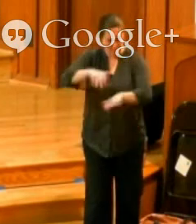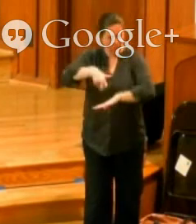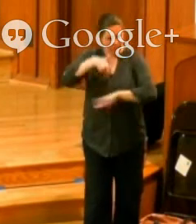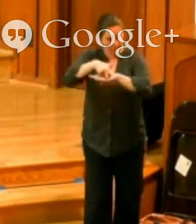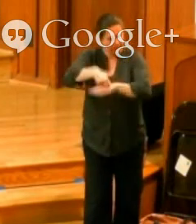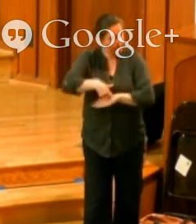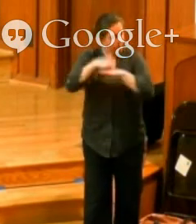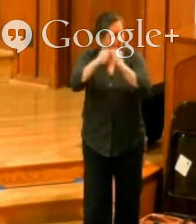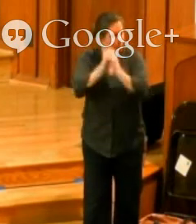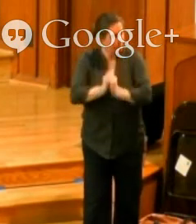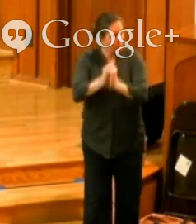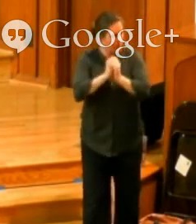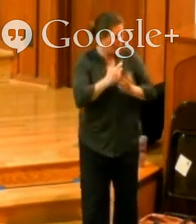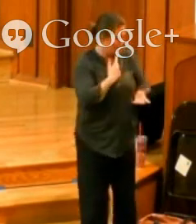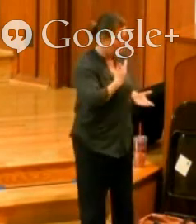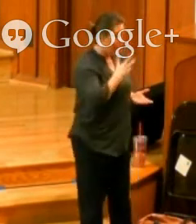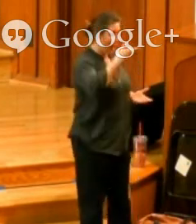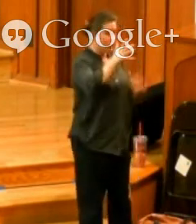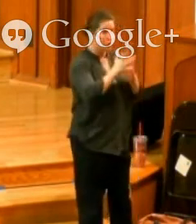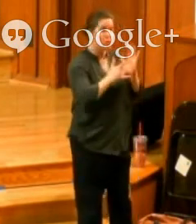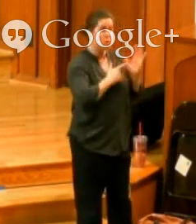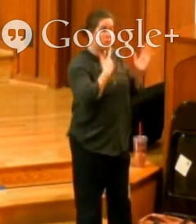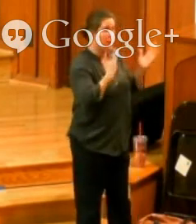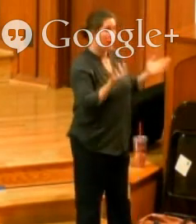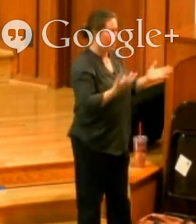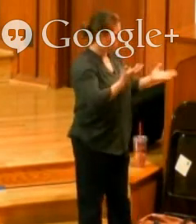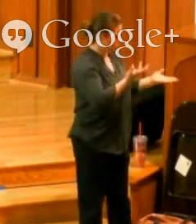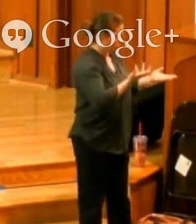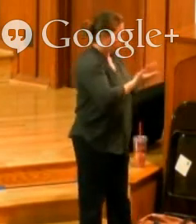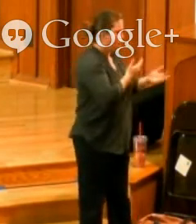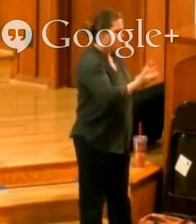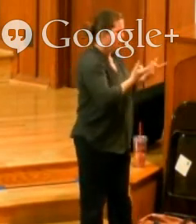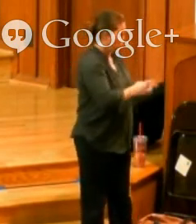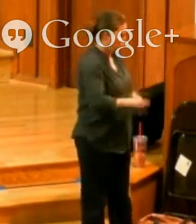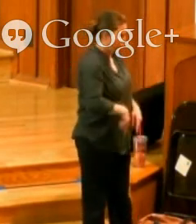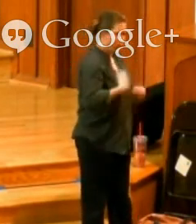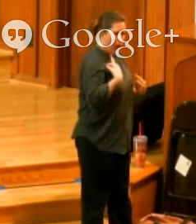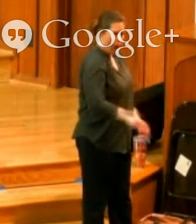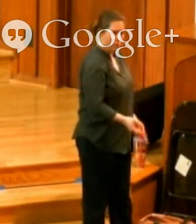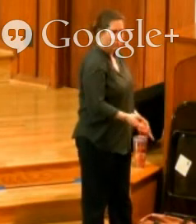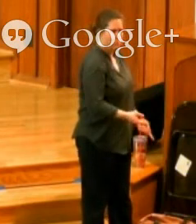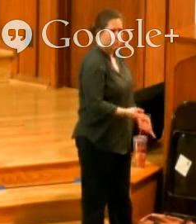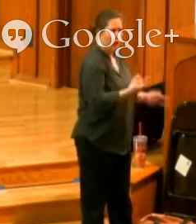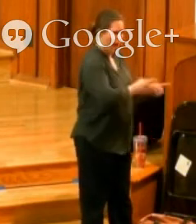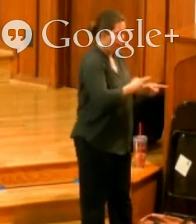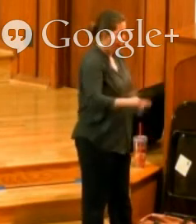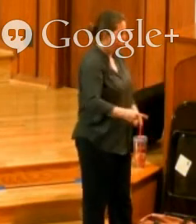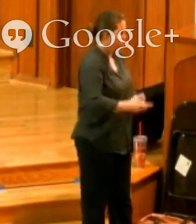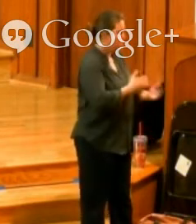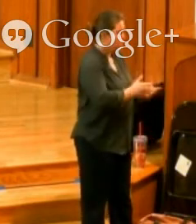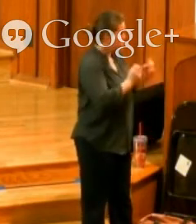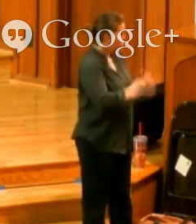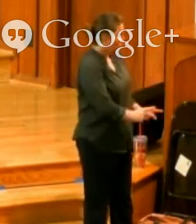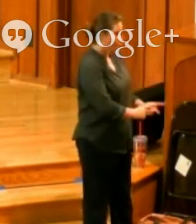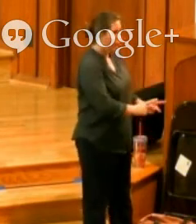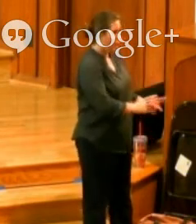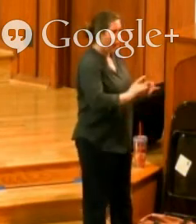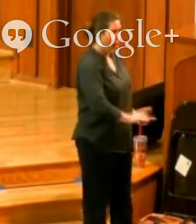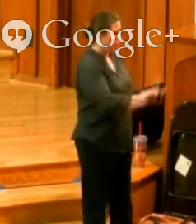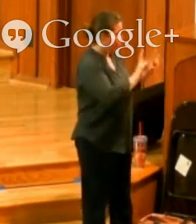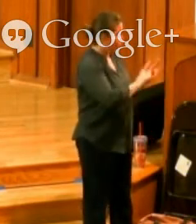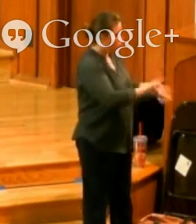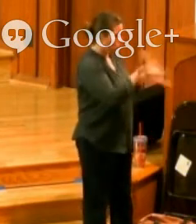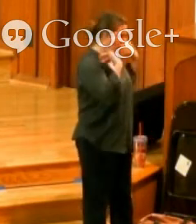says? My child, no matter what you have done, no matter how far you have gone, it's okay. I love you. Come